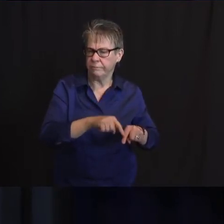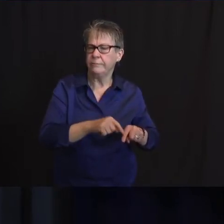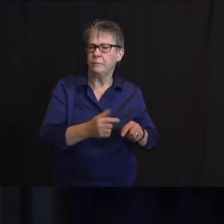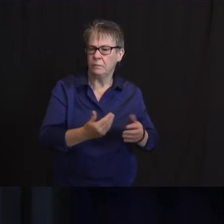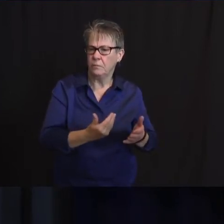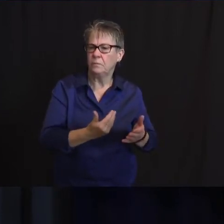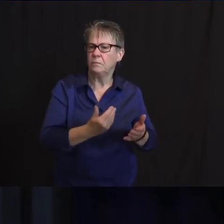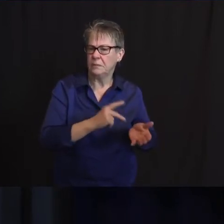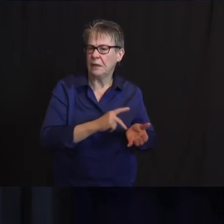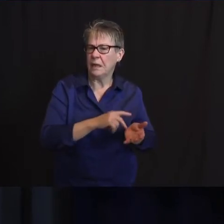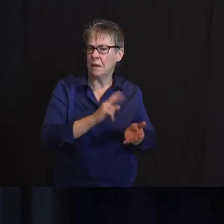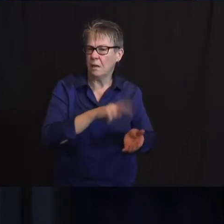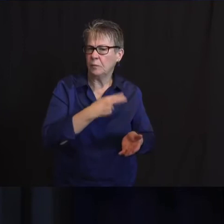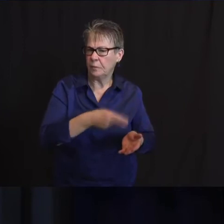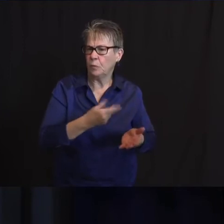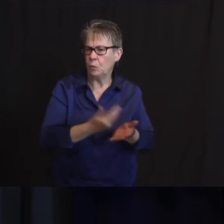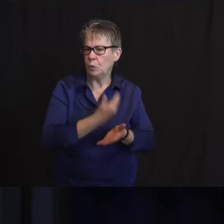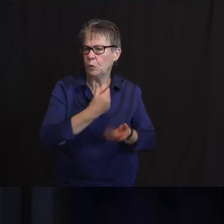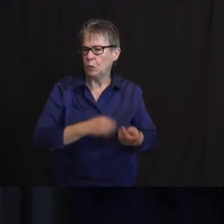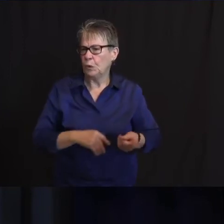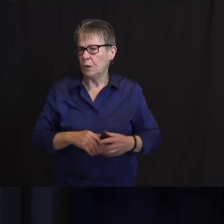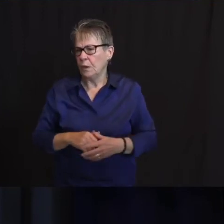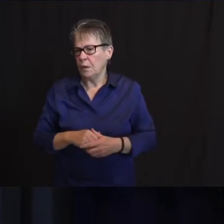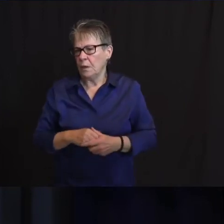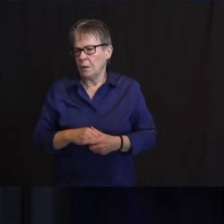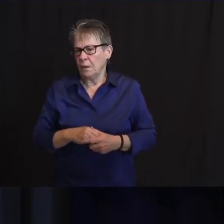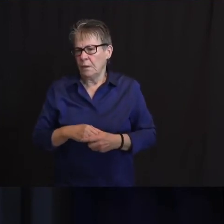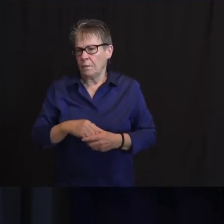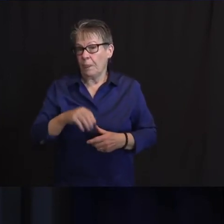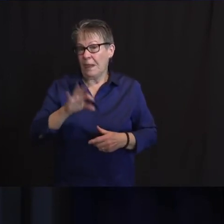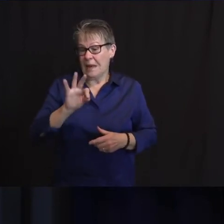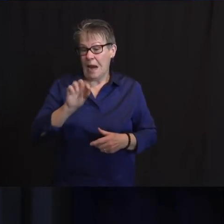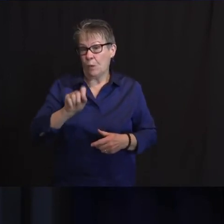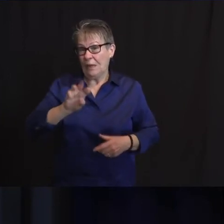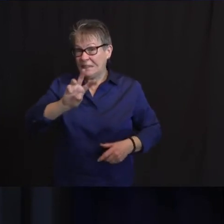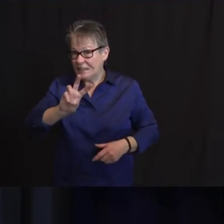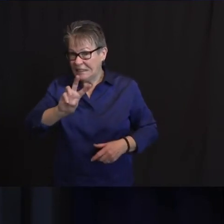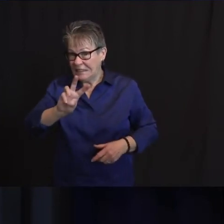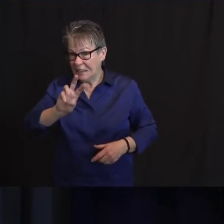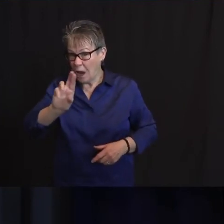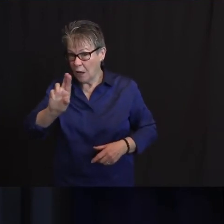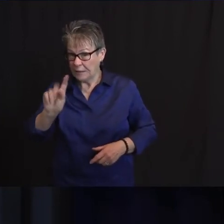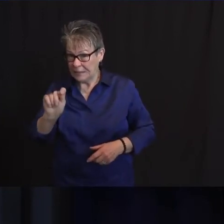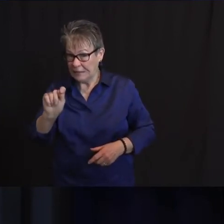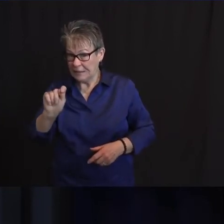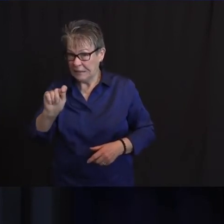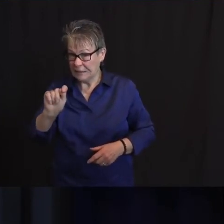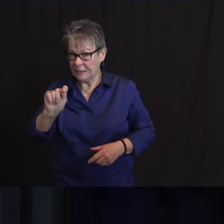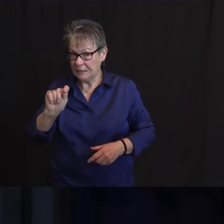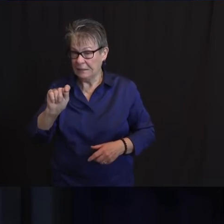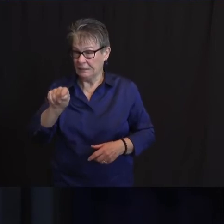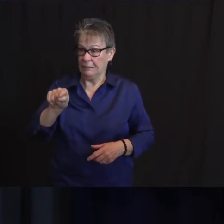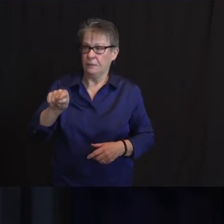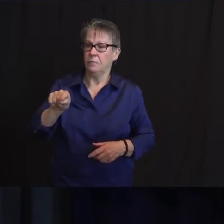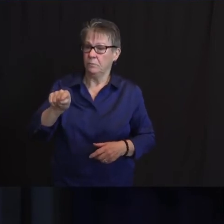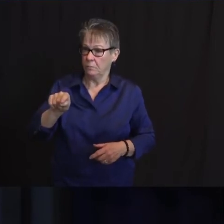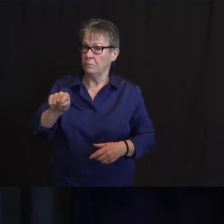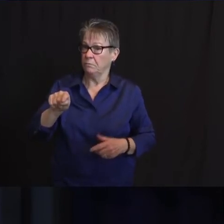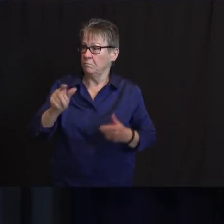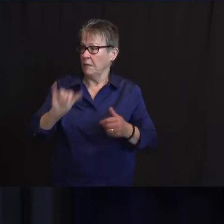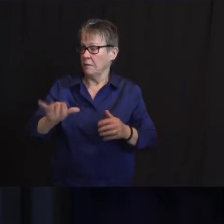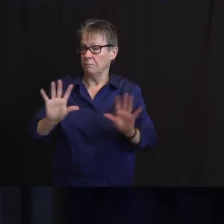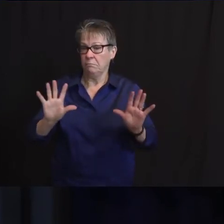9.12%, central, 9.64%, and southern part of the state, 10.94%. So that concludes my daily report. Stay